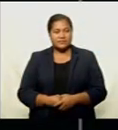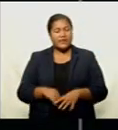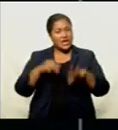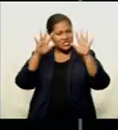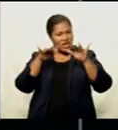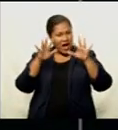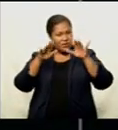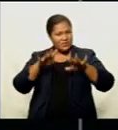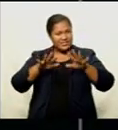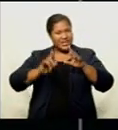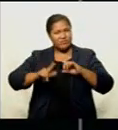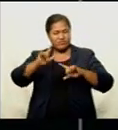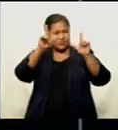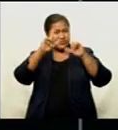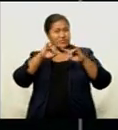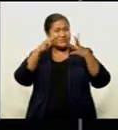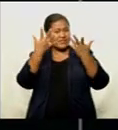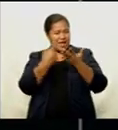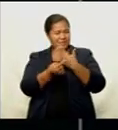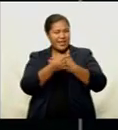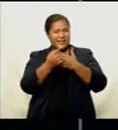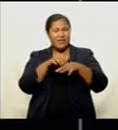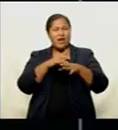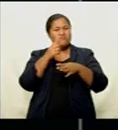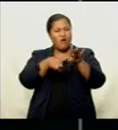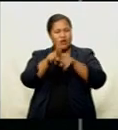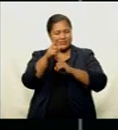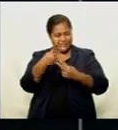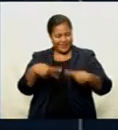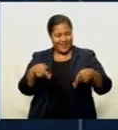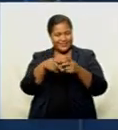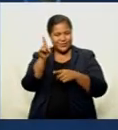Showers and thunderstorms were experienced over most places today.